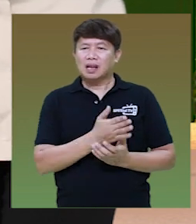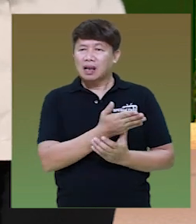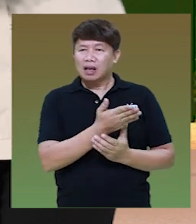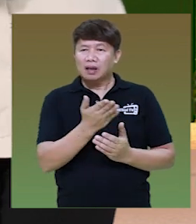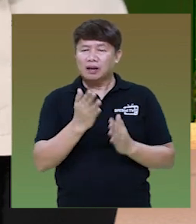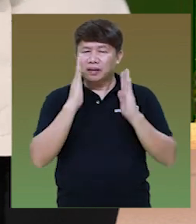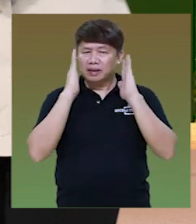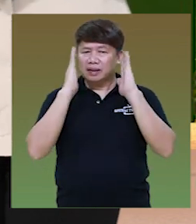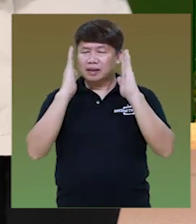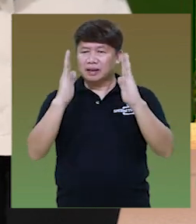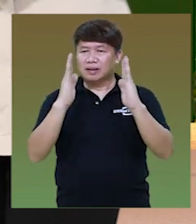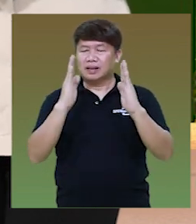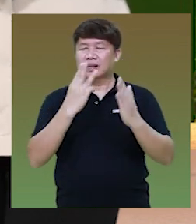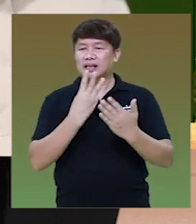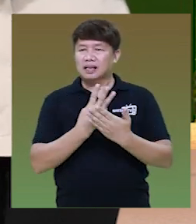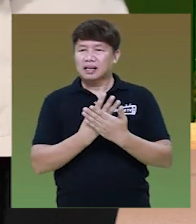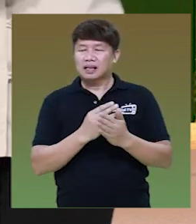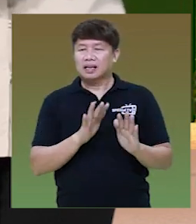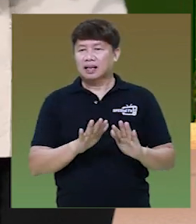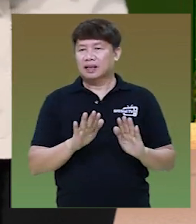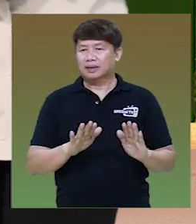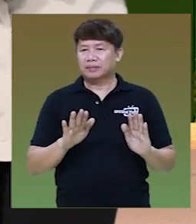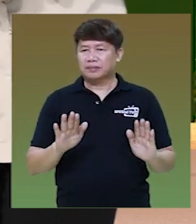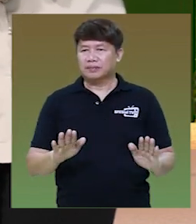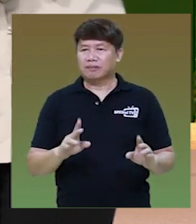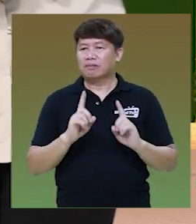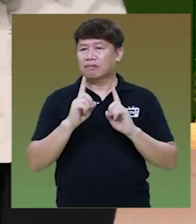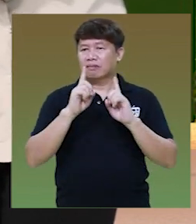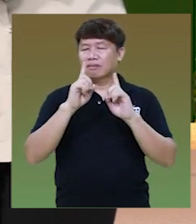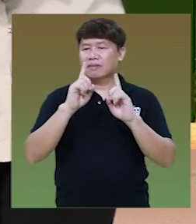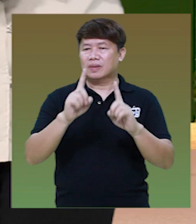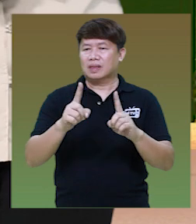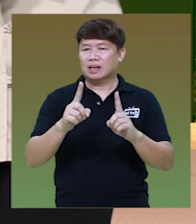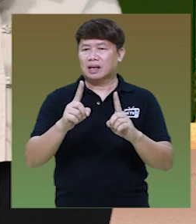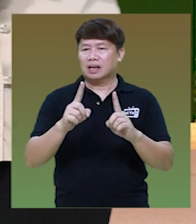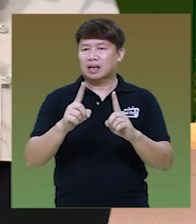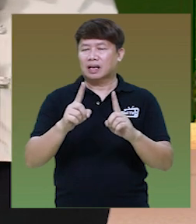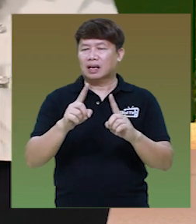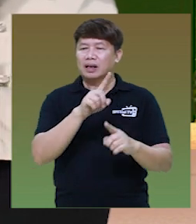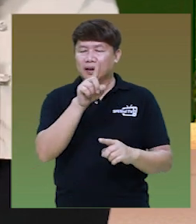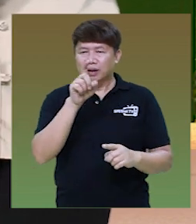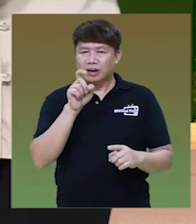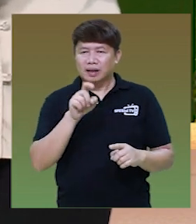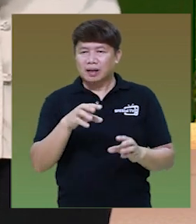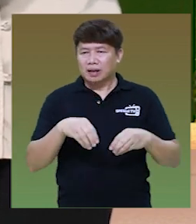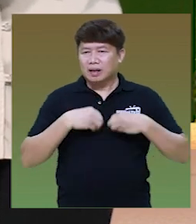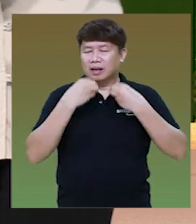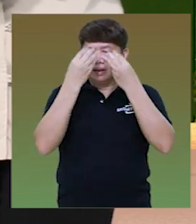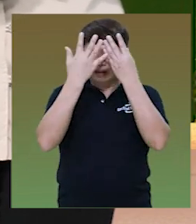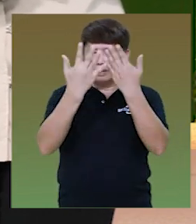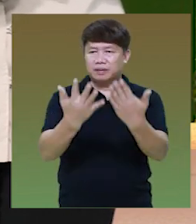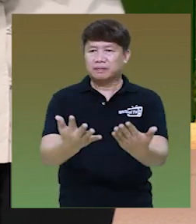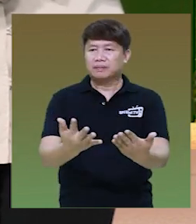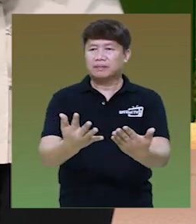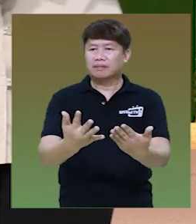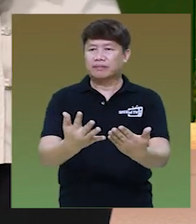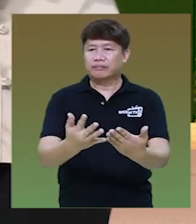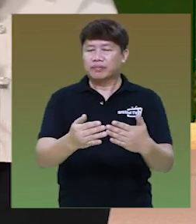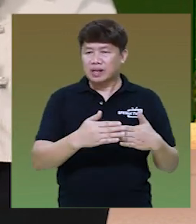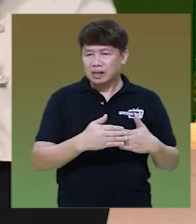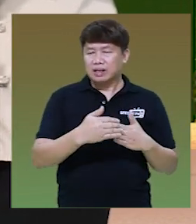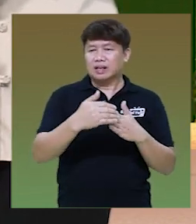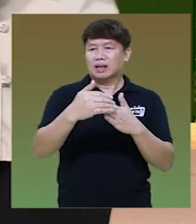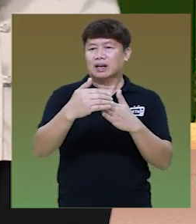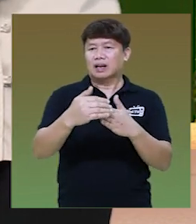You really listened well, kids! By answering the questions or giving information based on the